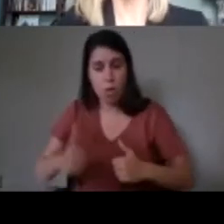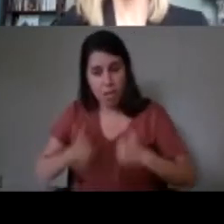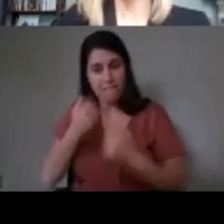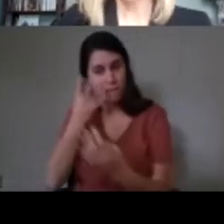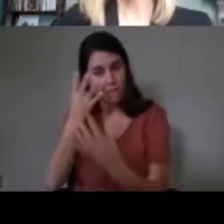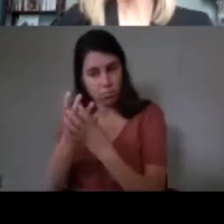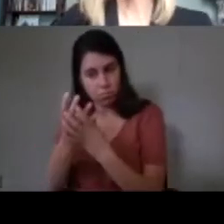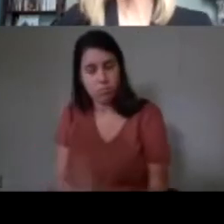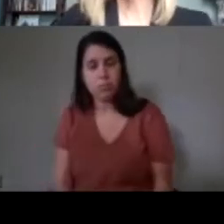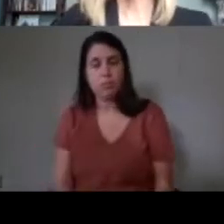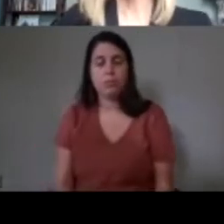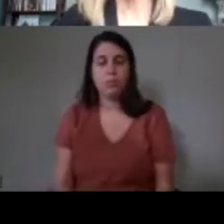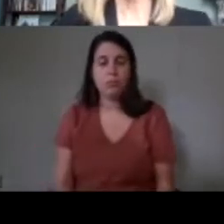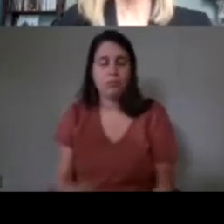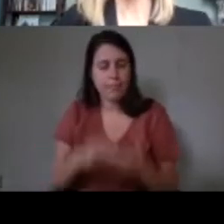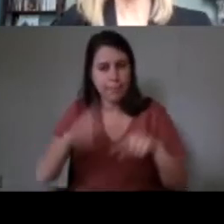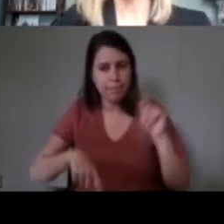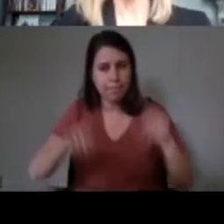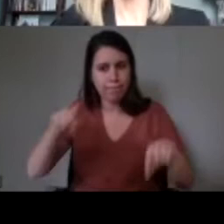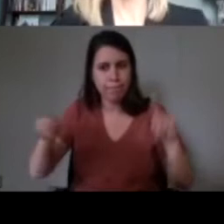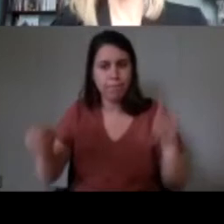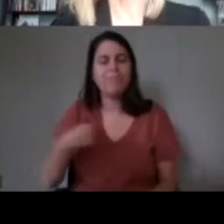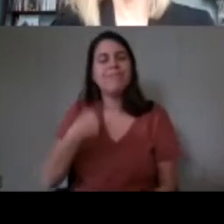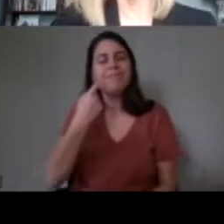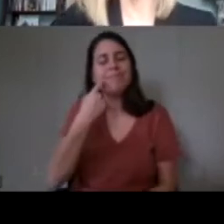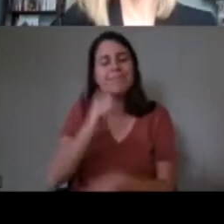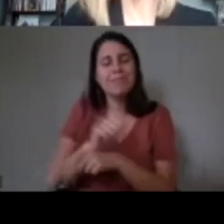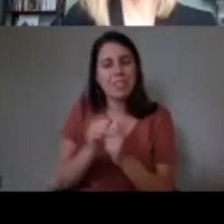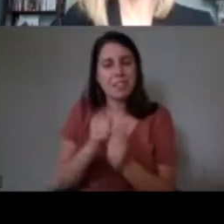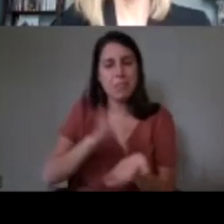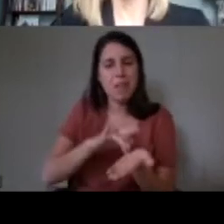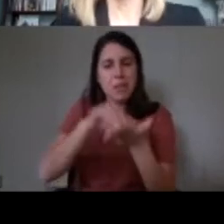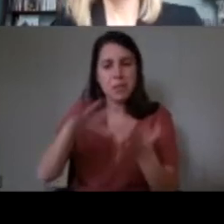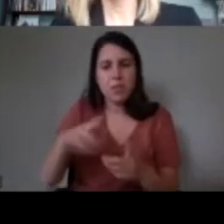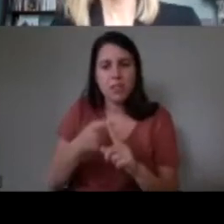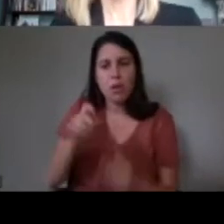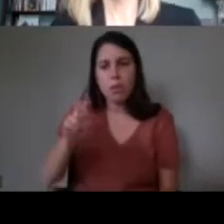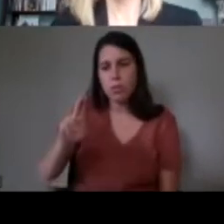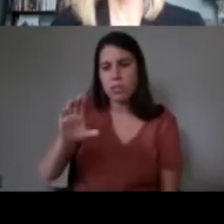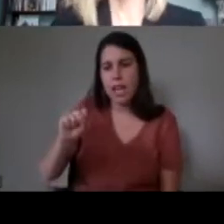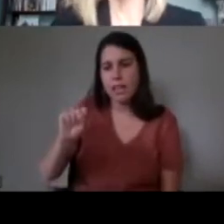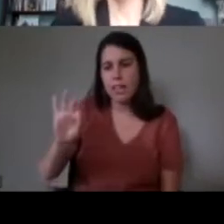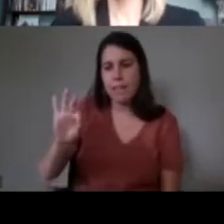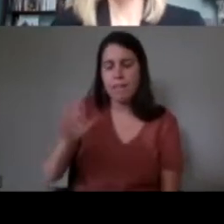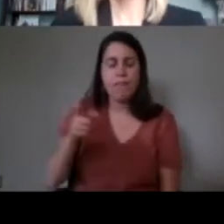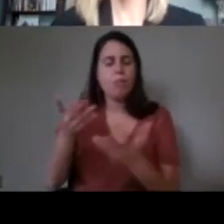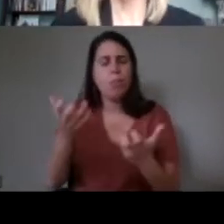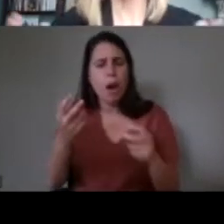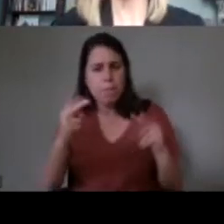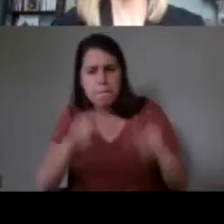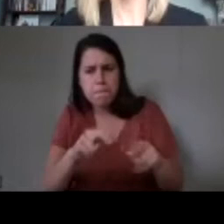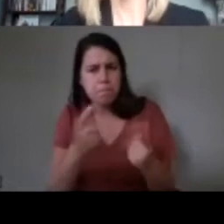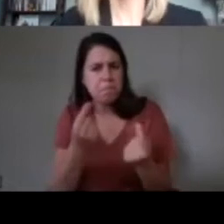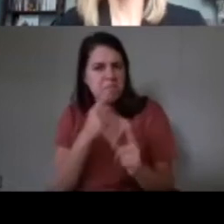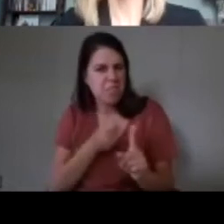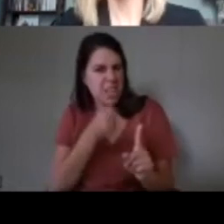incarcerated. So I recently worked with a medical student from UCSF who wanted to look at the impact of having